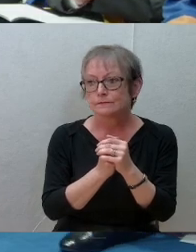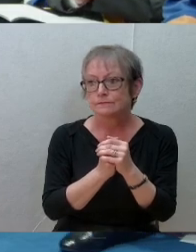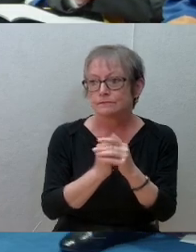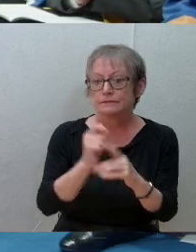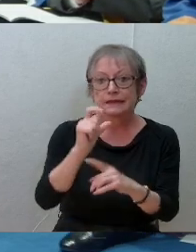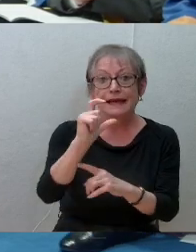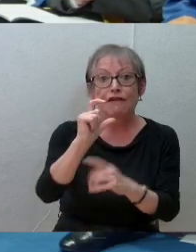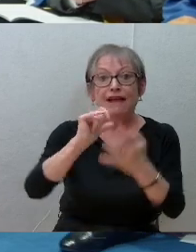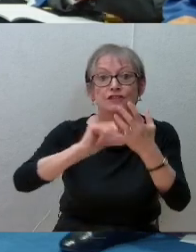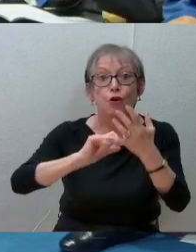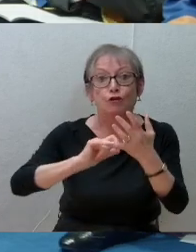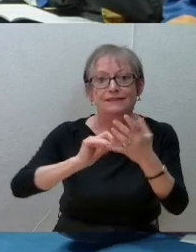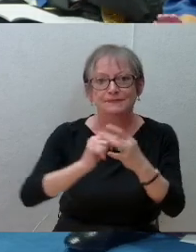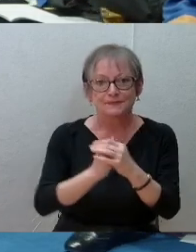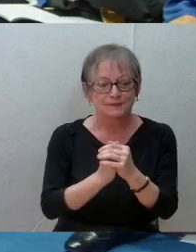Caroline Scott.